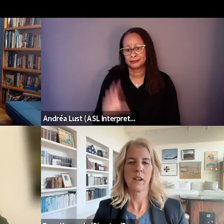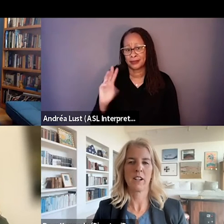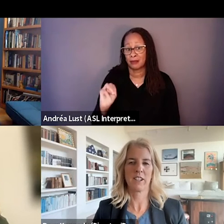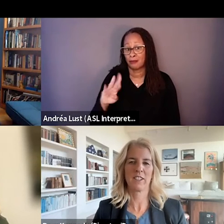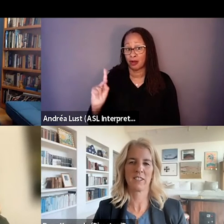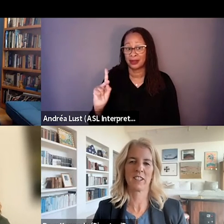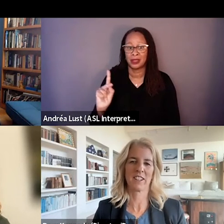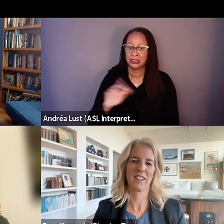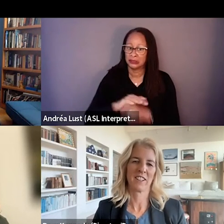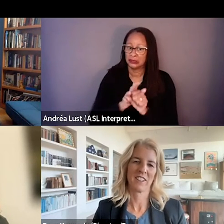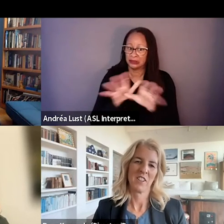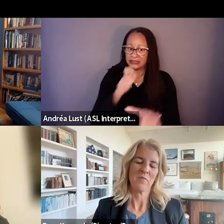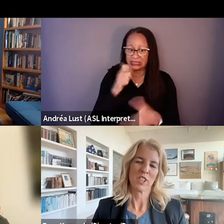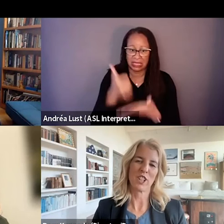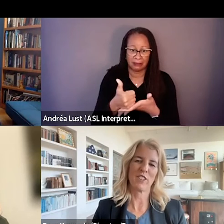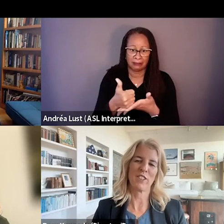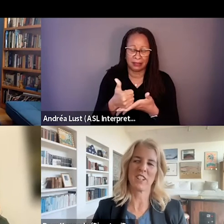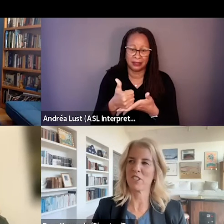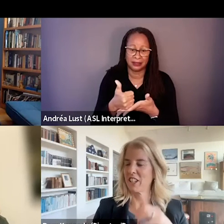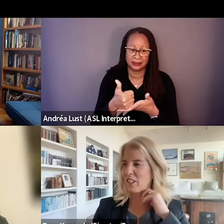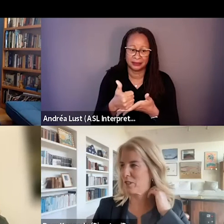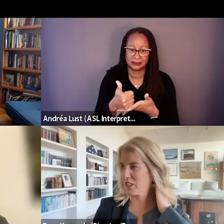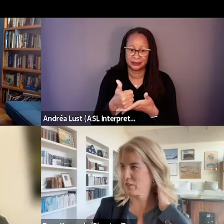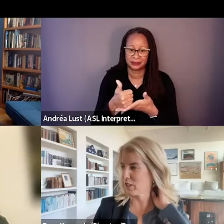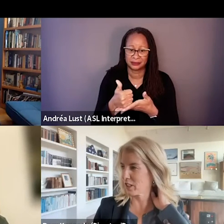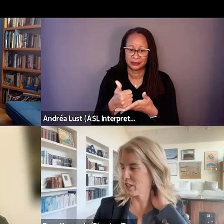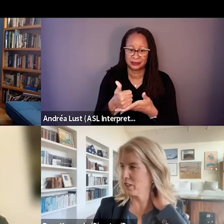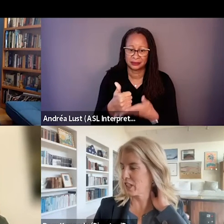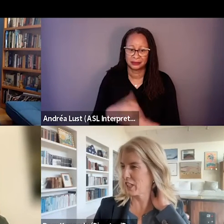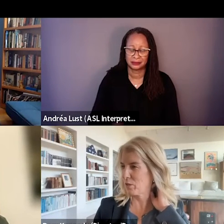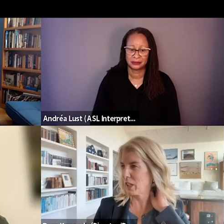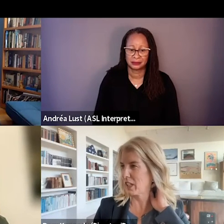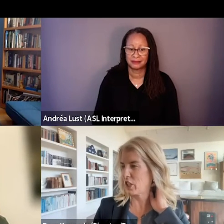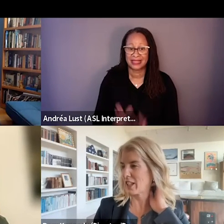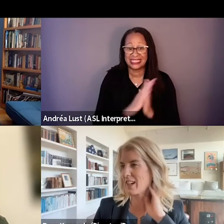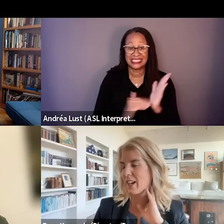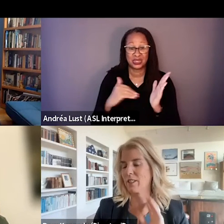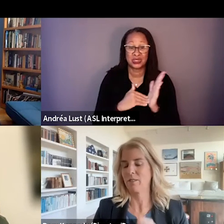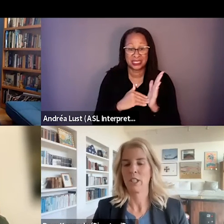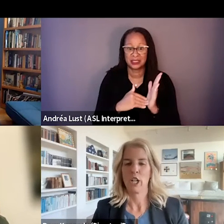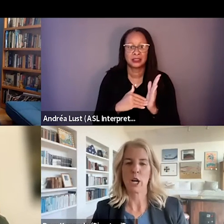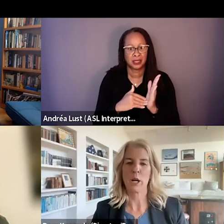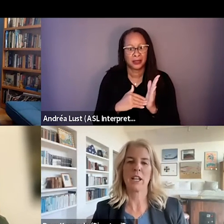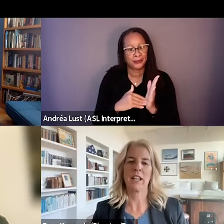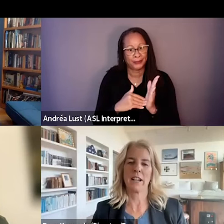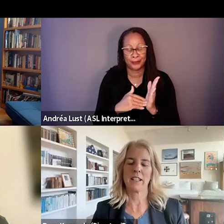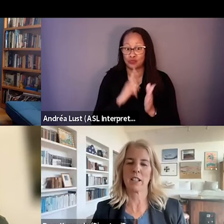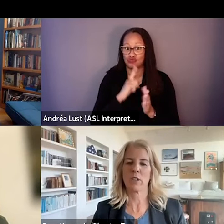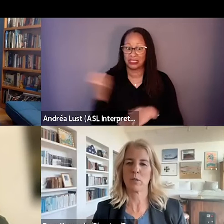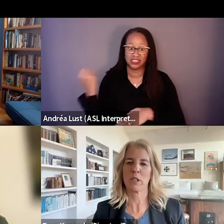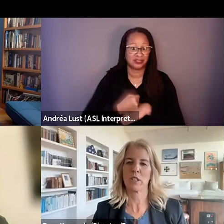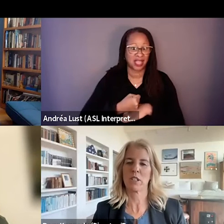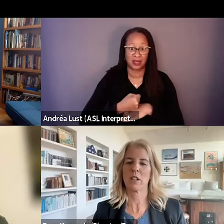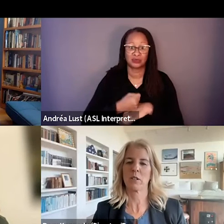help. Yeah. COVID in New Zealand was difficult, because New Zealand really shut down. Oh, right. Yeah. Yeah.